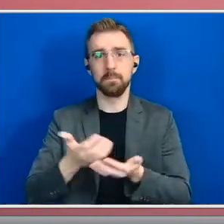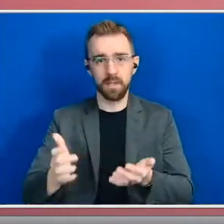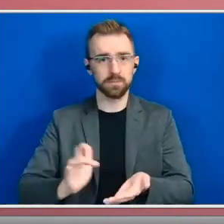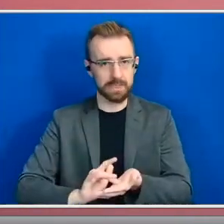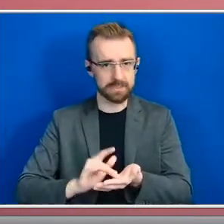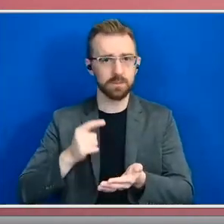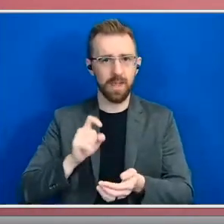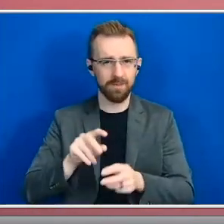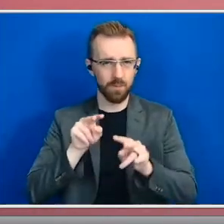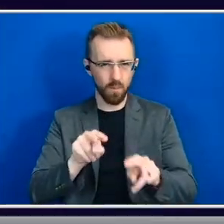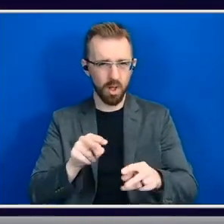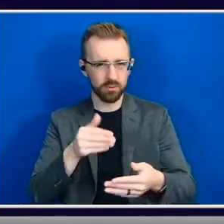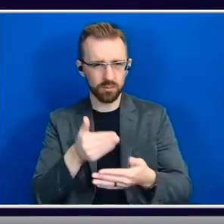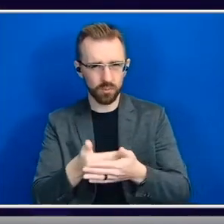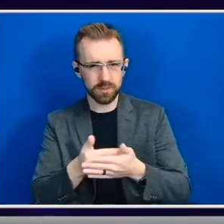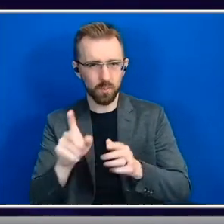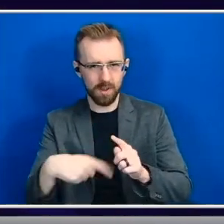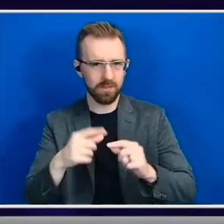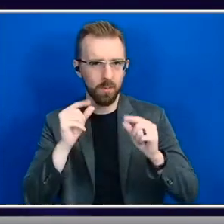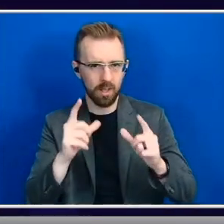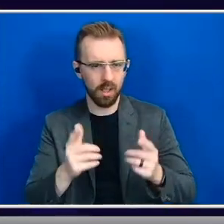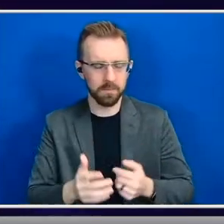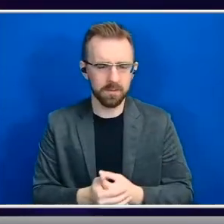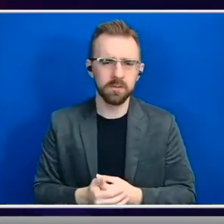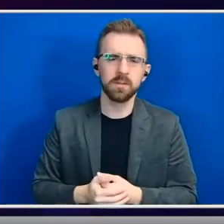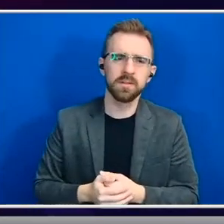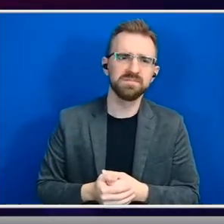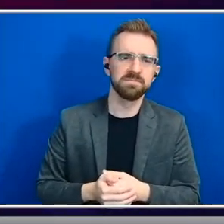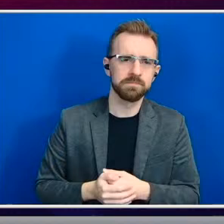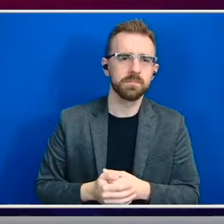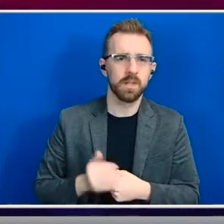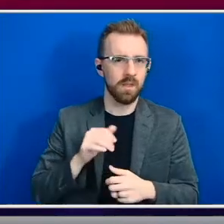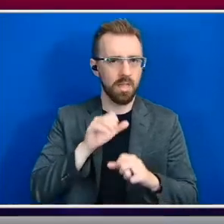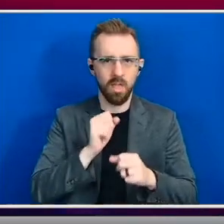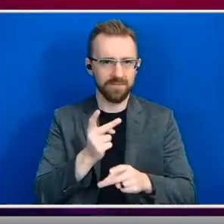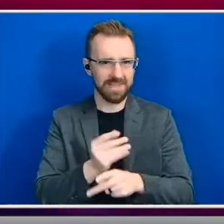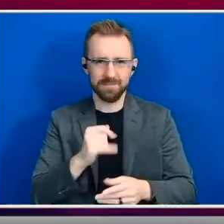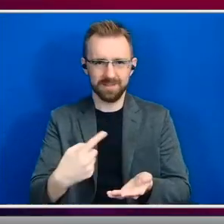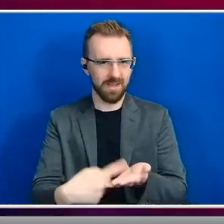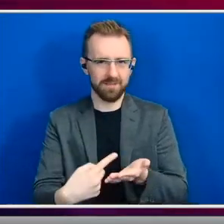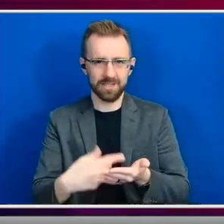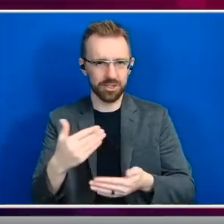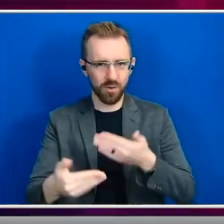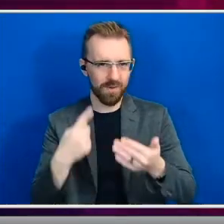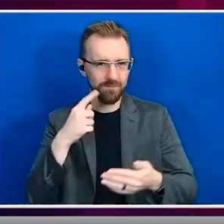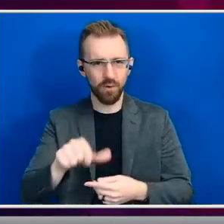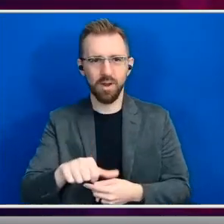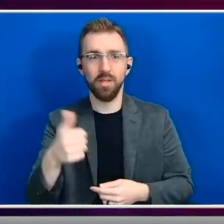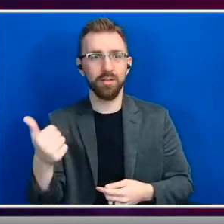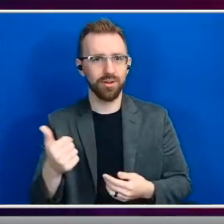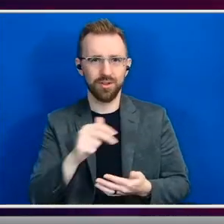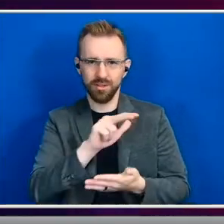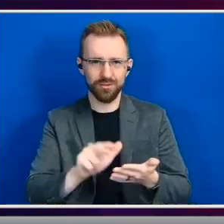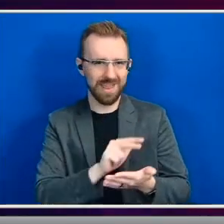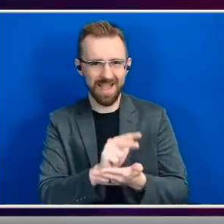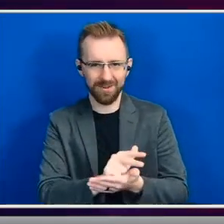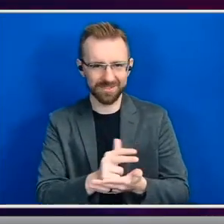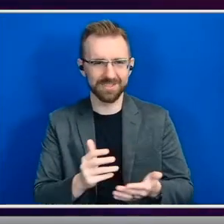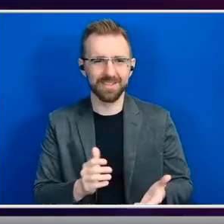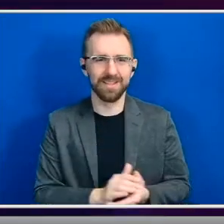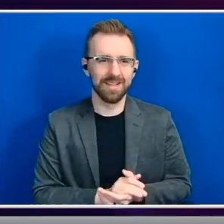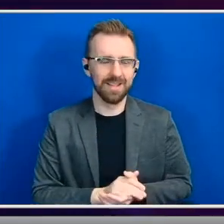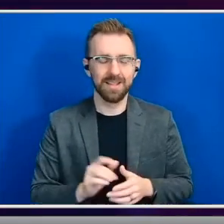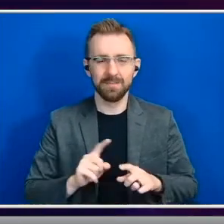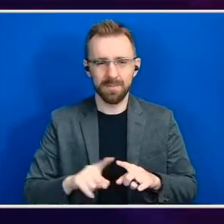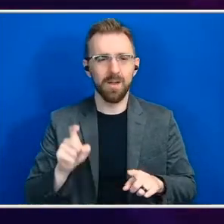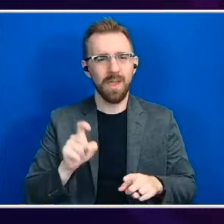closely. I would love to keep this conversation going for another 3 hours, but we have to get to